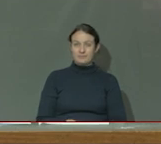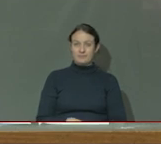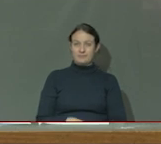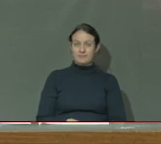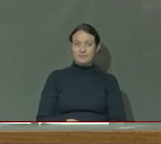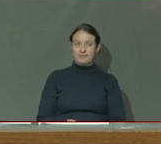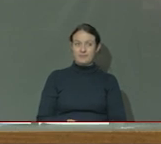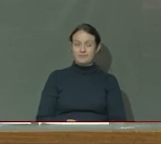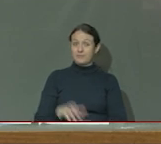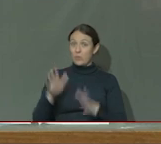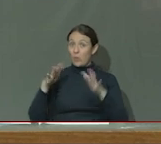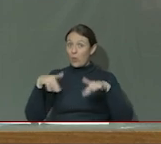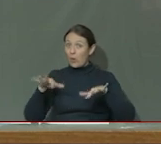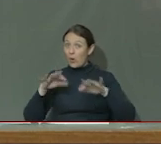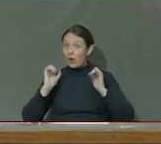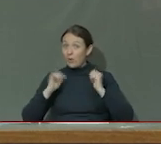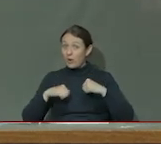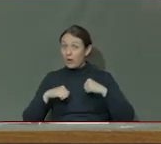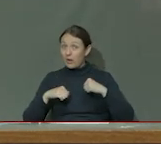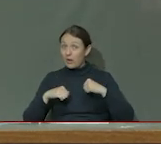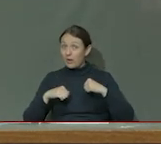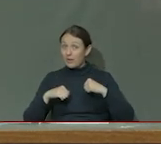You will agree with me?